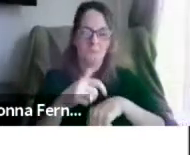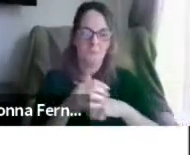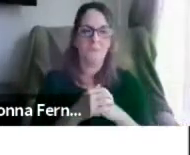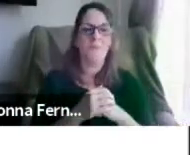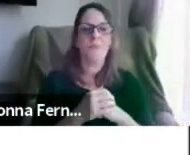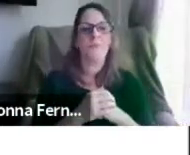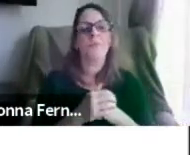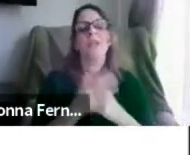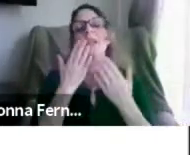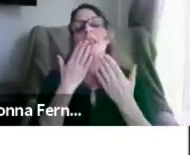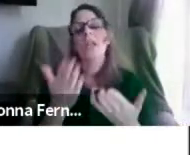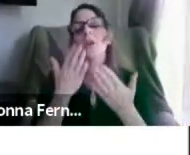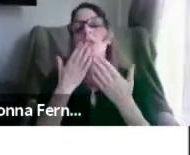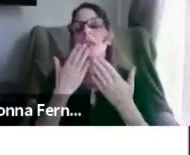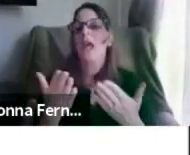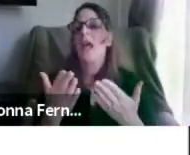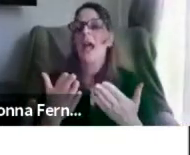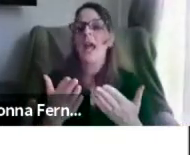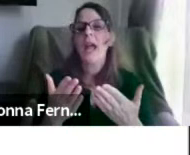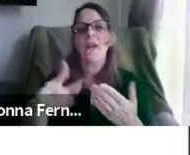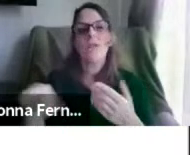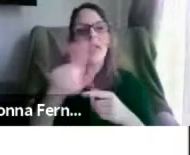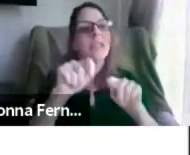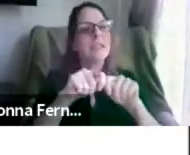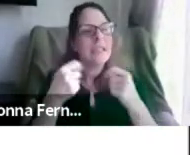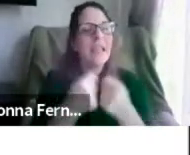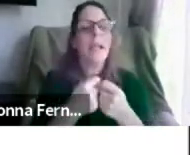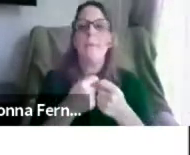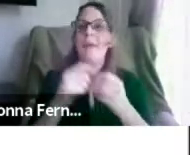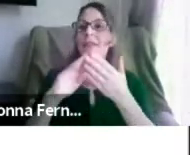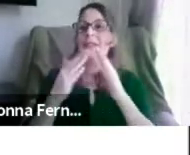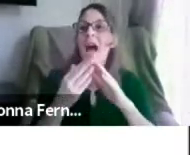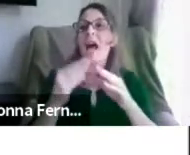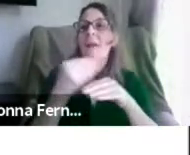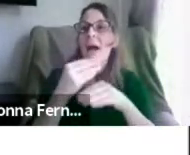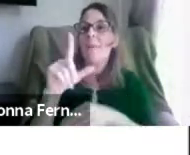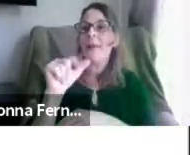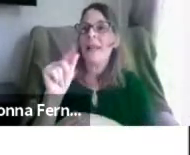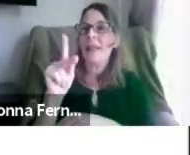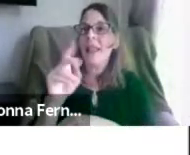Thank you. And thank you, Brandon, and the team at the Town of Miami Lakes for putting this